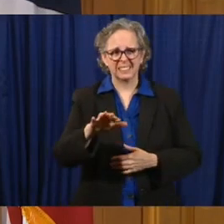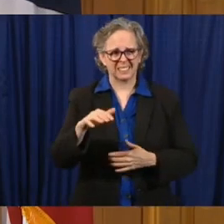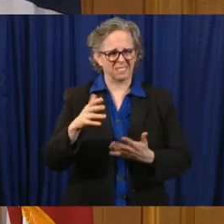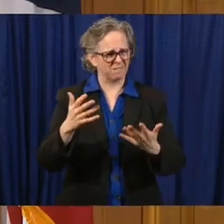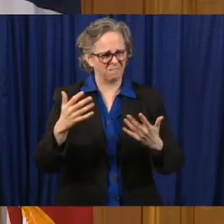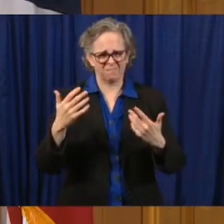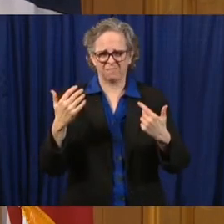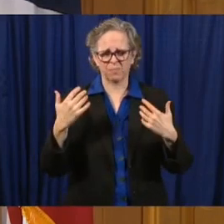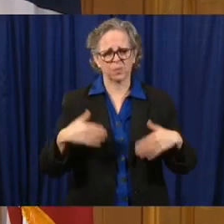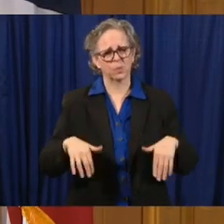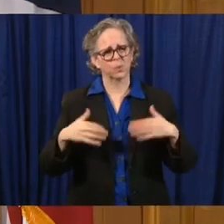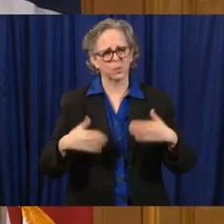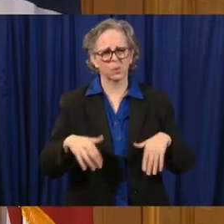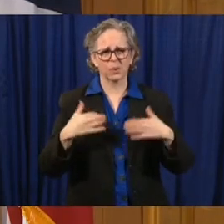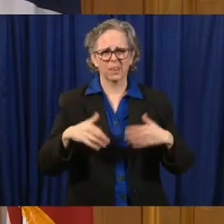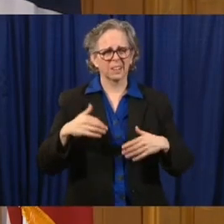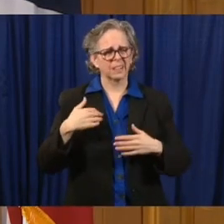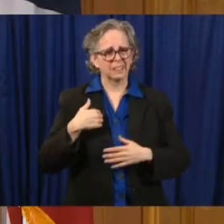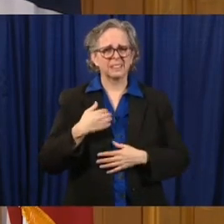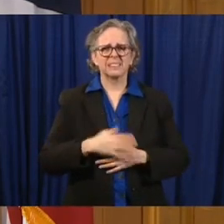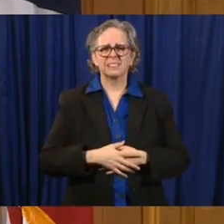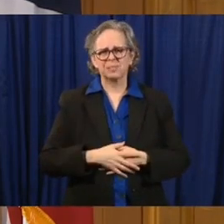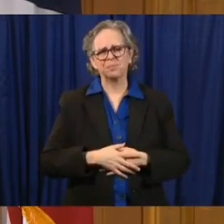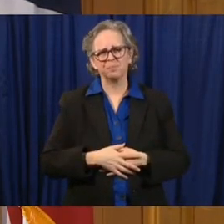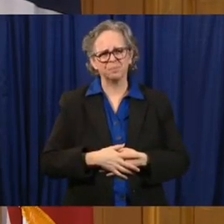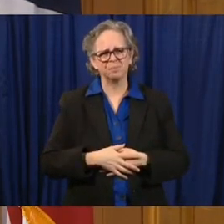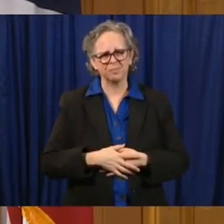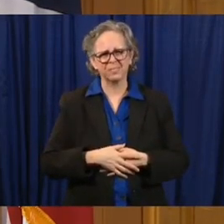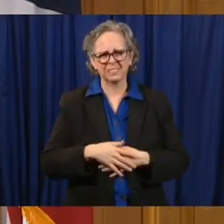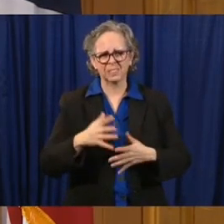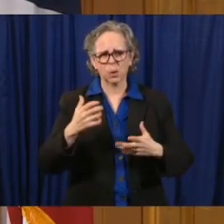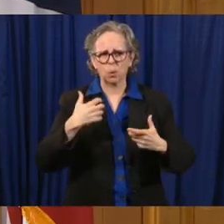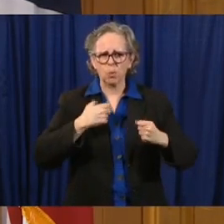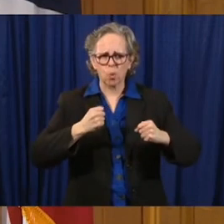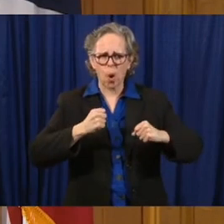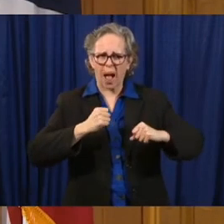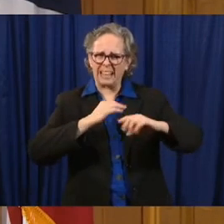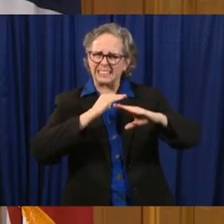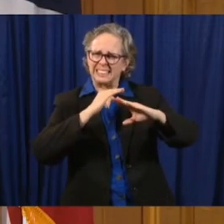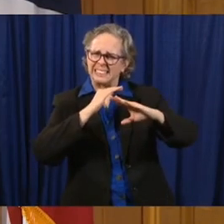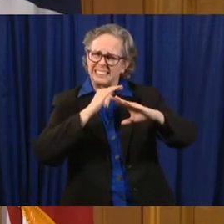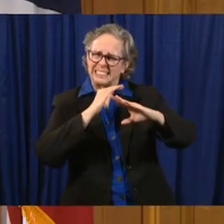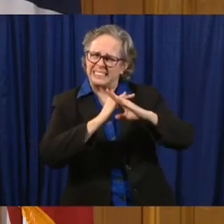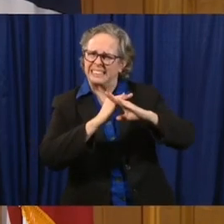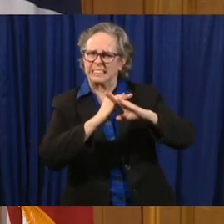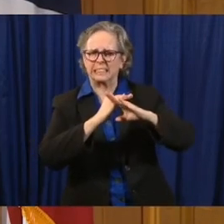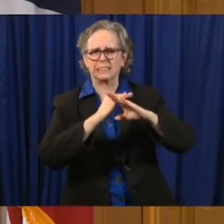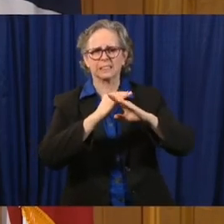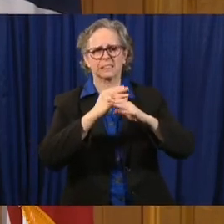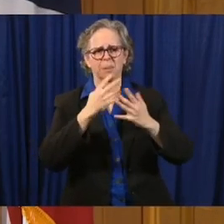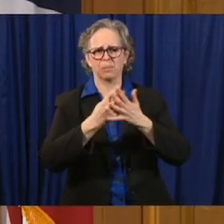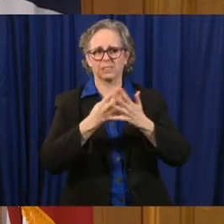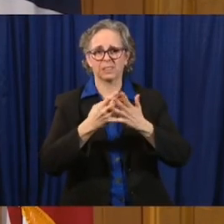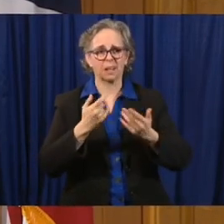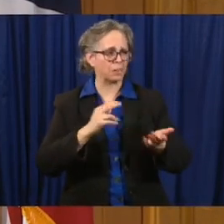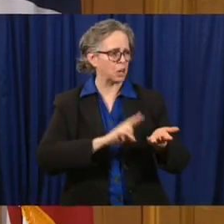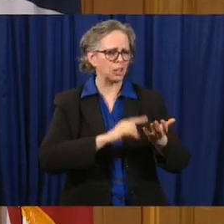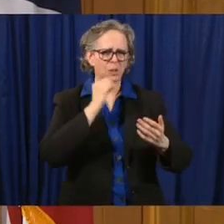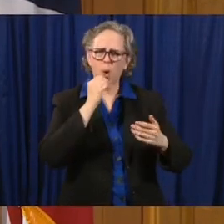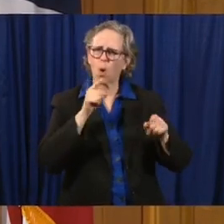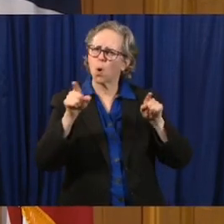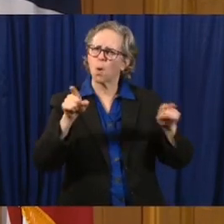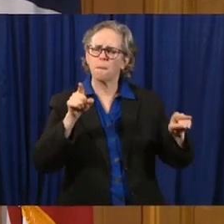we wanted to do everything we could to keep this out of our prisons. We wanted to do everything we could to keep it out of our nursing homes. That's